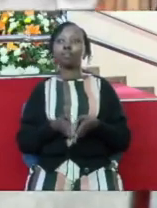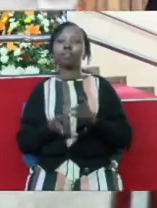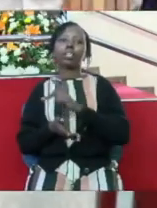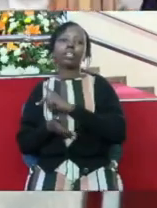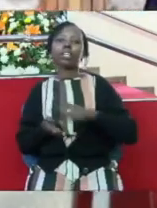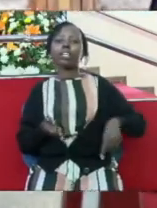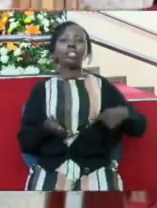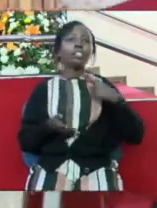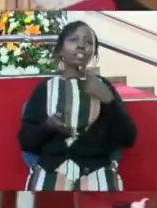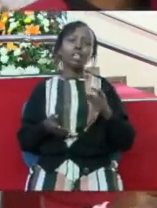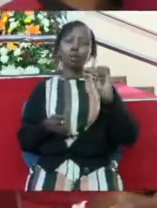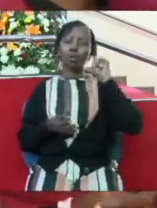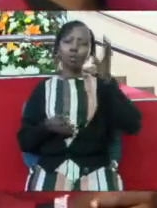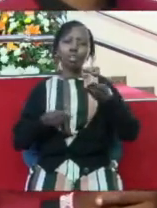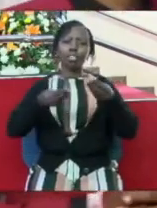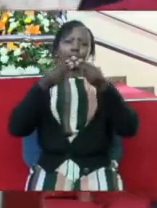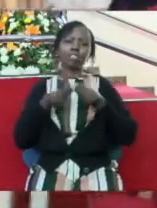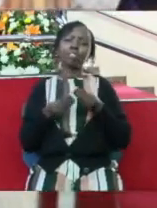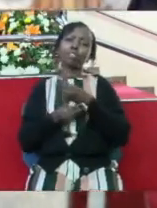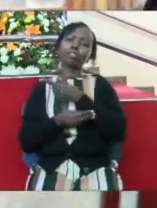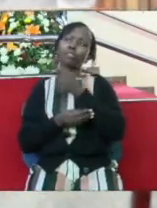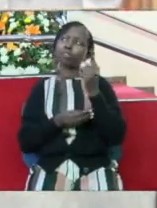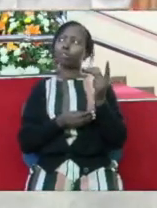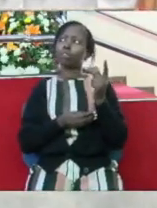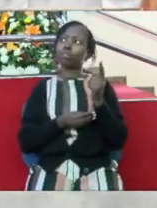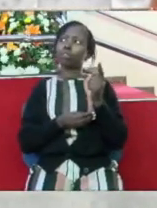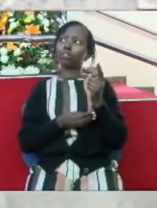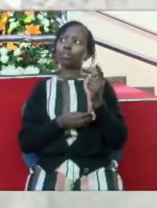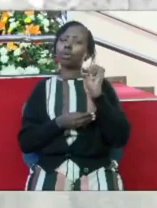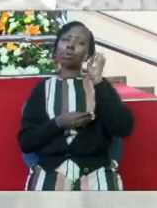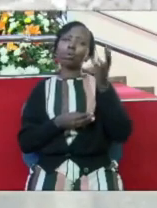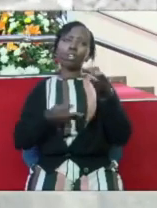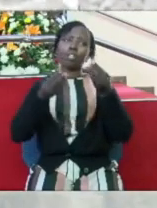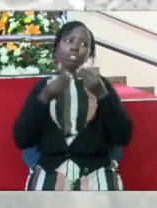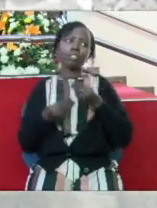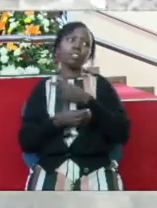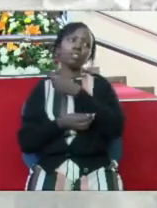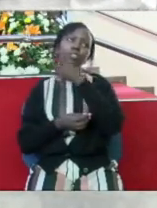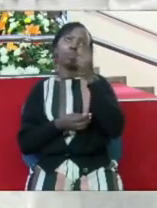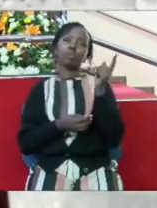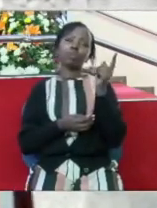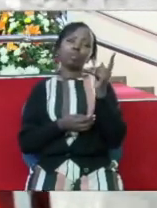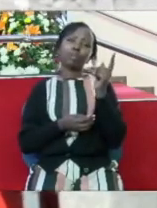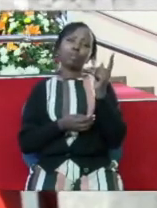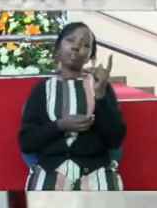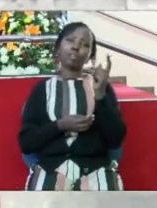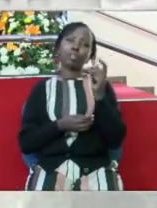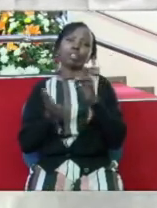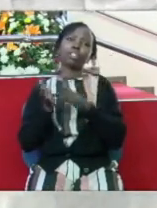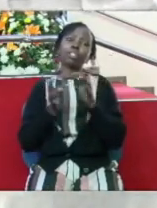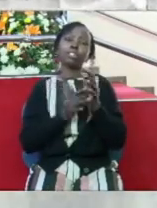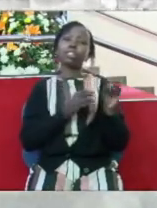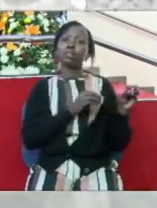to receive you. Sema uko tayari kumpokea. I'm willing to receive you. Yuko tayari kukupokea. I will remove the pain that has